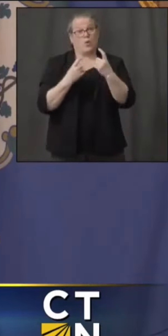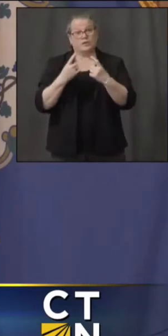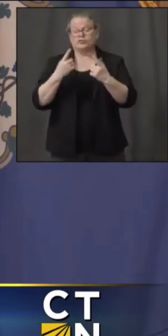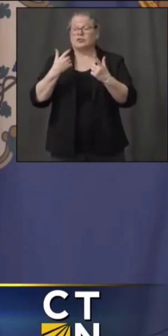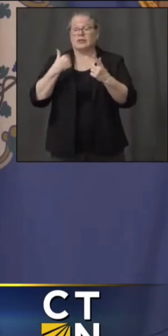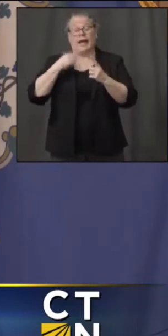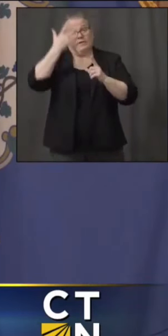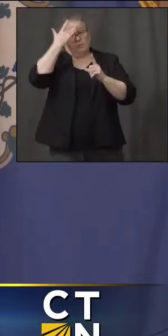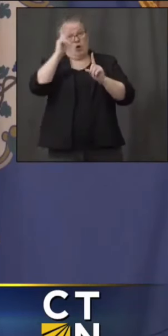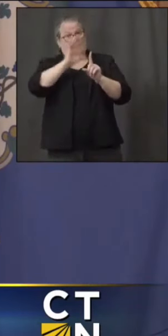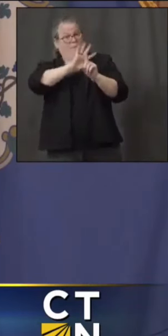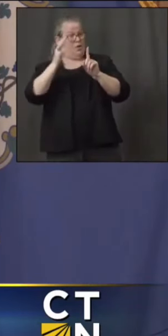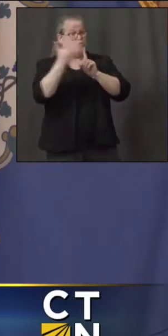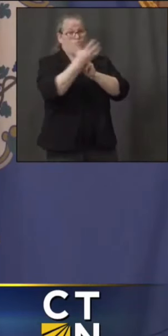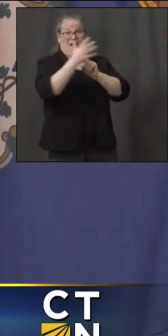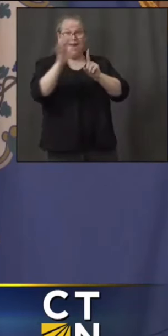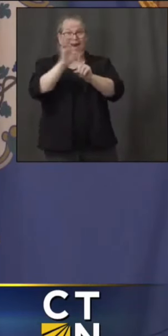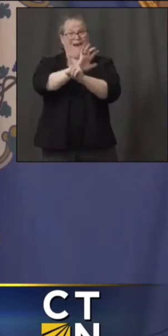people.